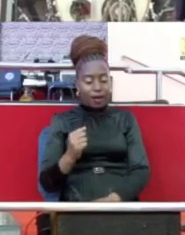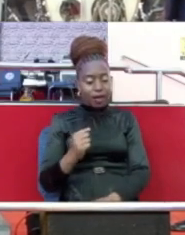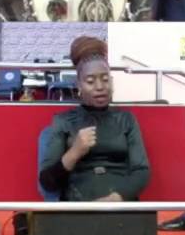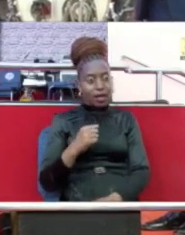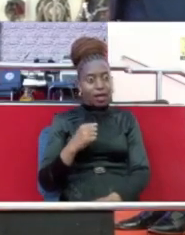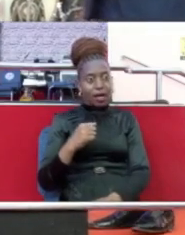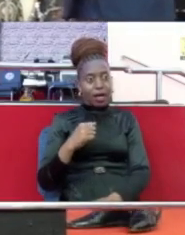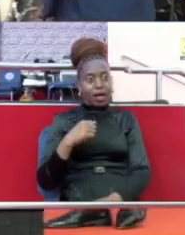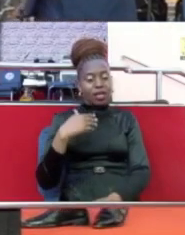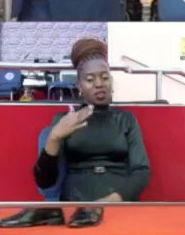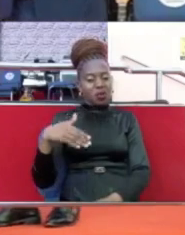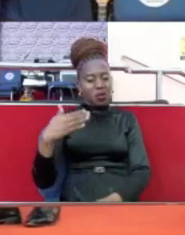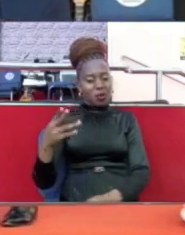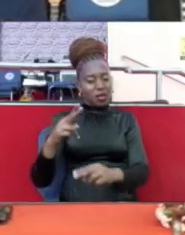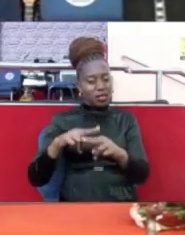sermons